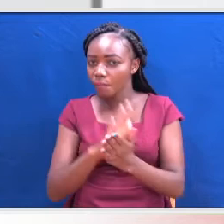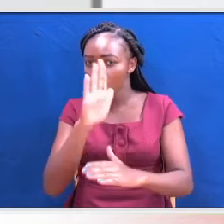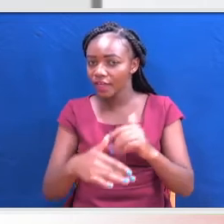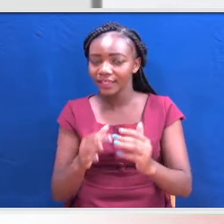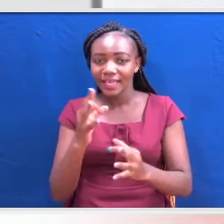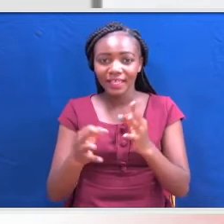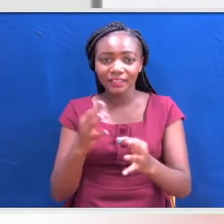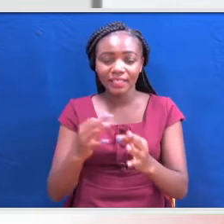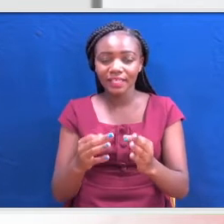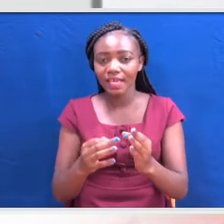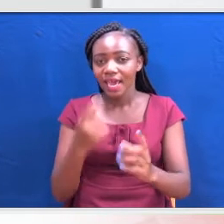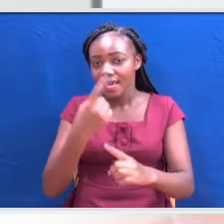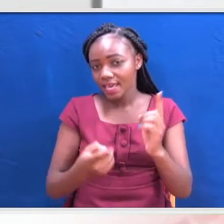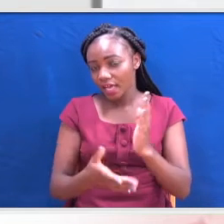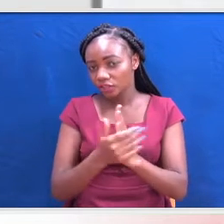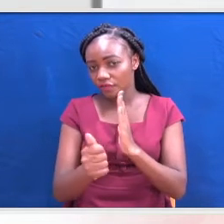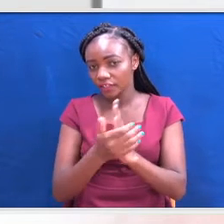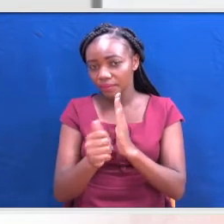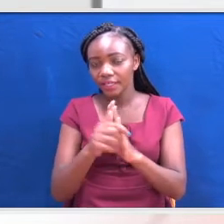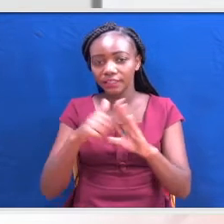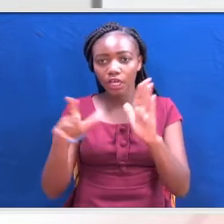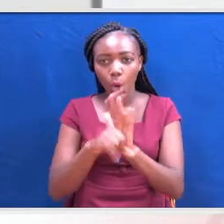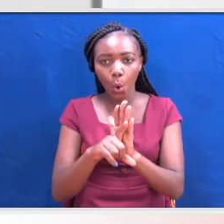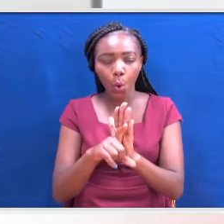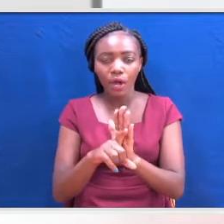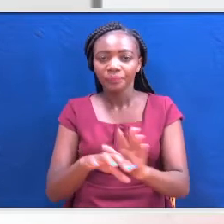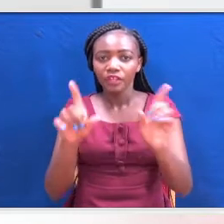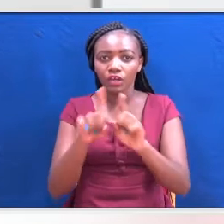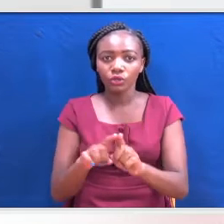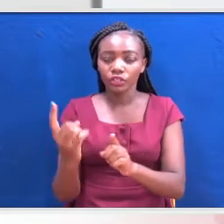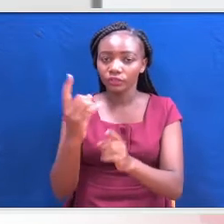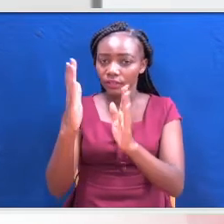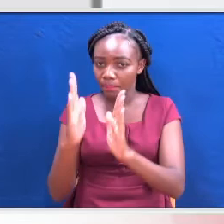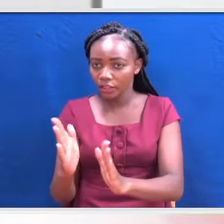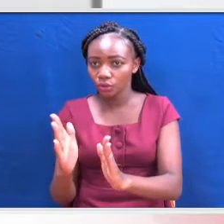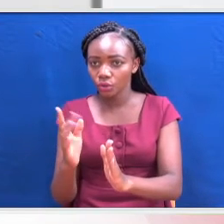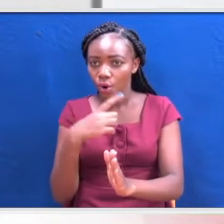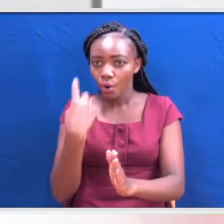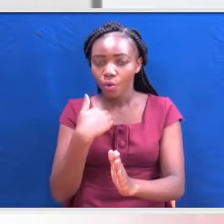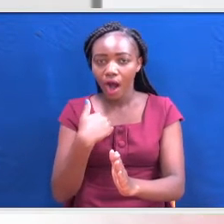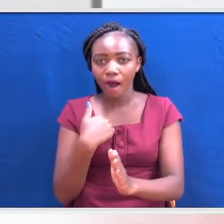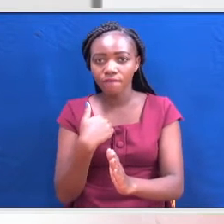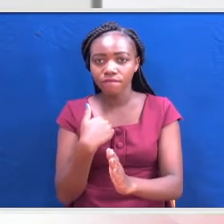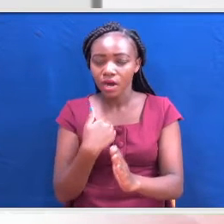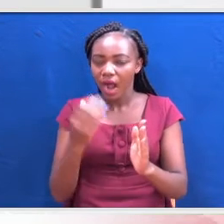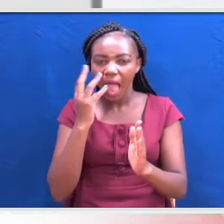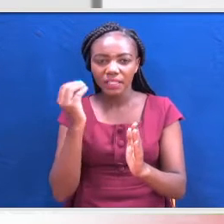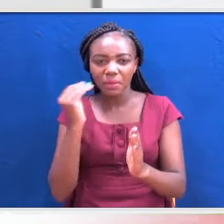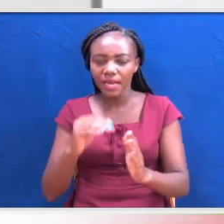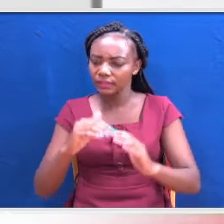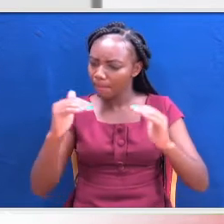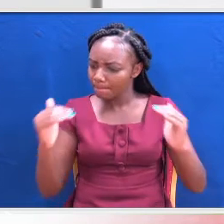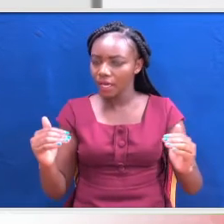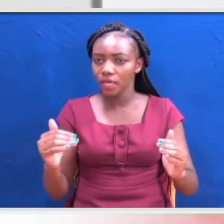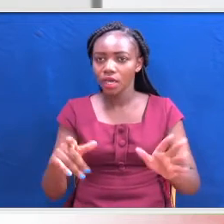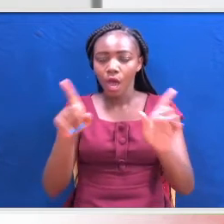law gives him an edge over the rest of the candidates. Being the only applicant with the most extensive court experience, Justice